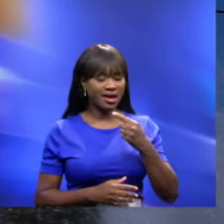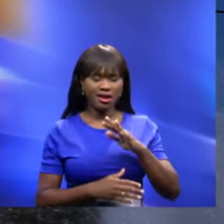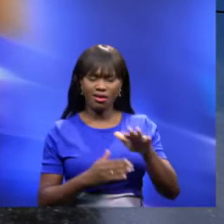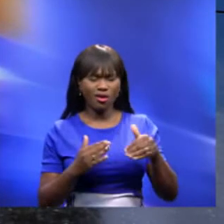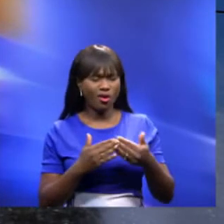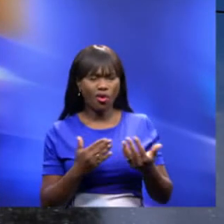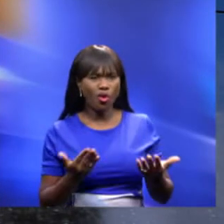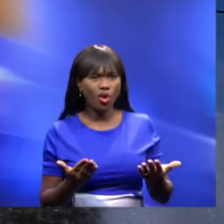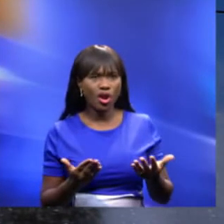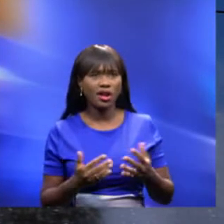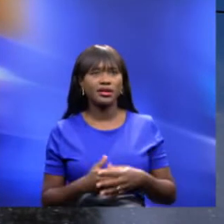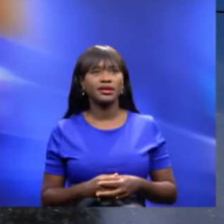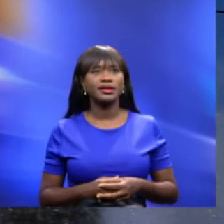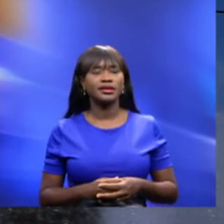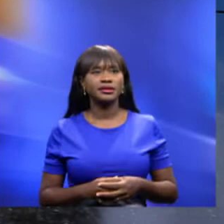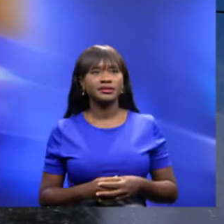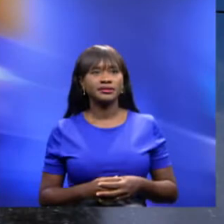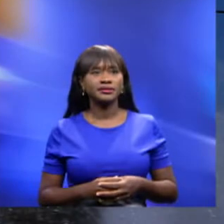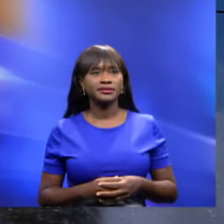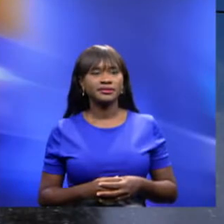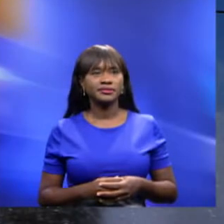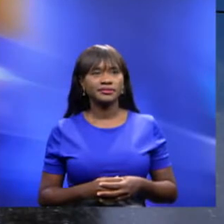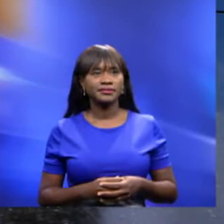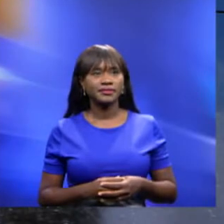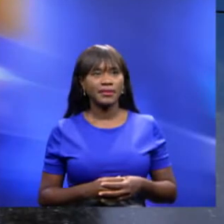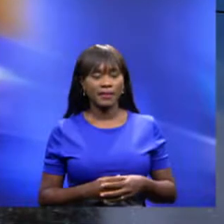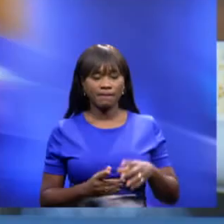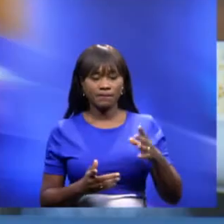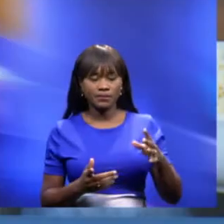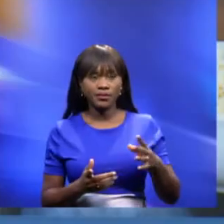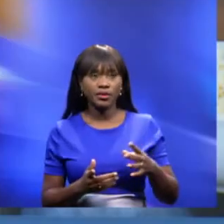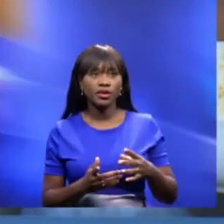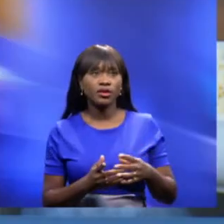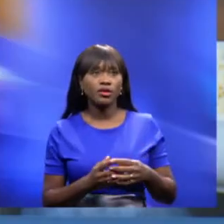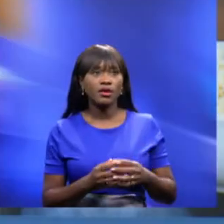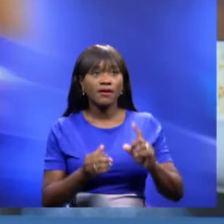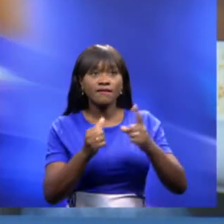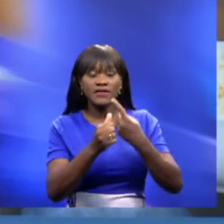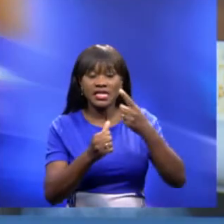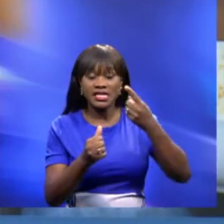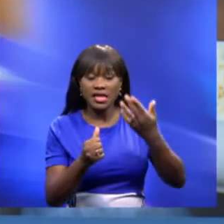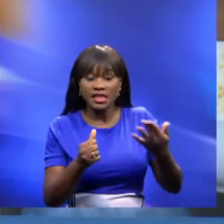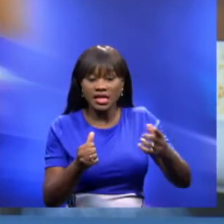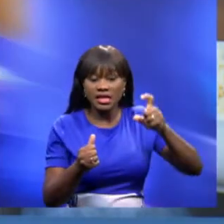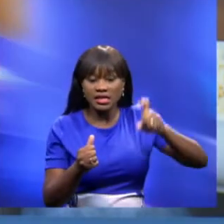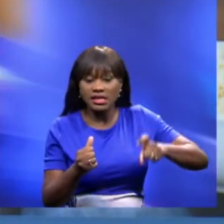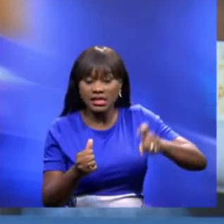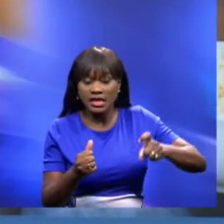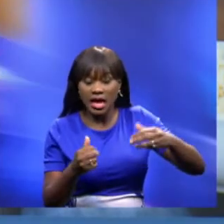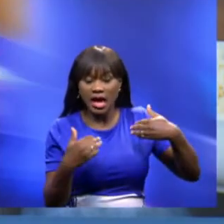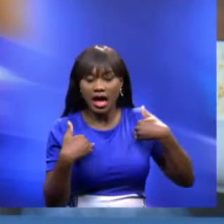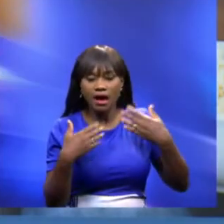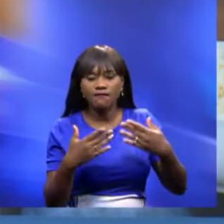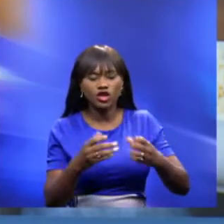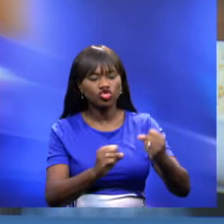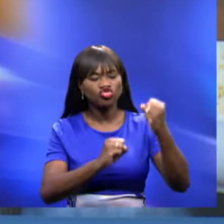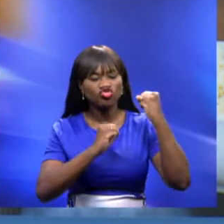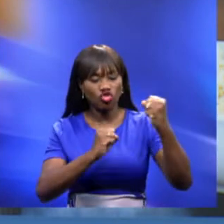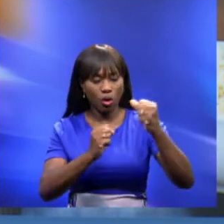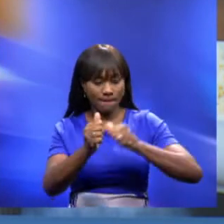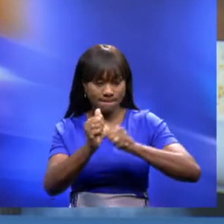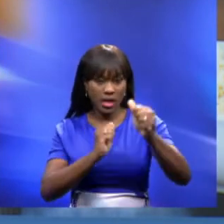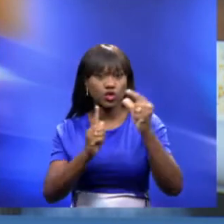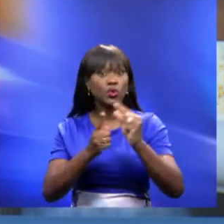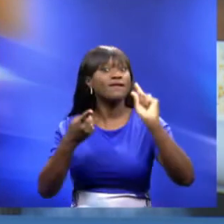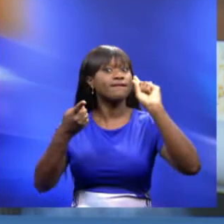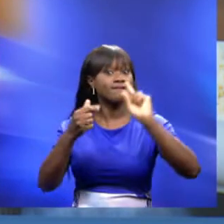what I will mention, you see mentioned in terms of the alphas and so on. First thing, we need to have strong passwords as the first thing,